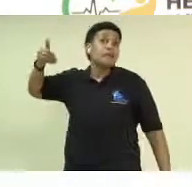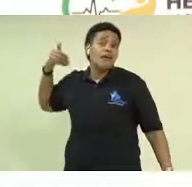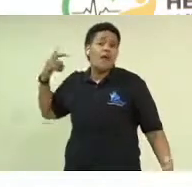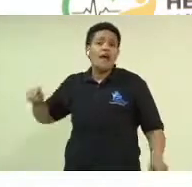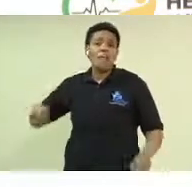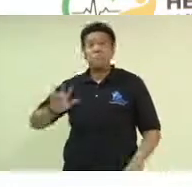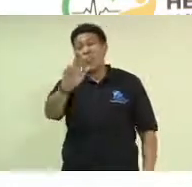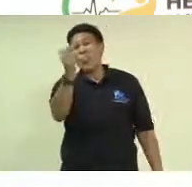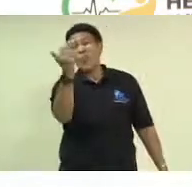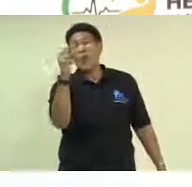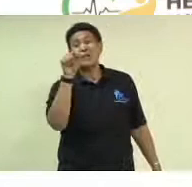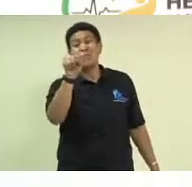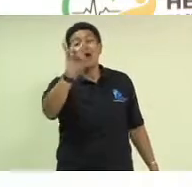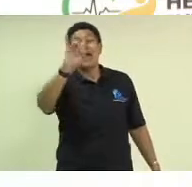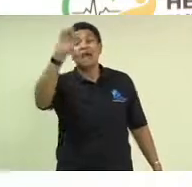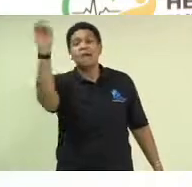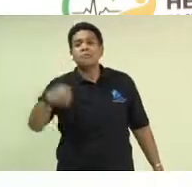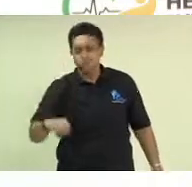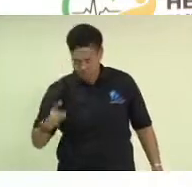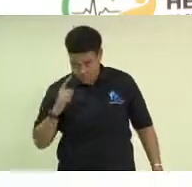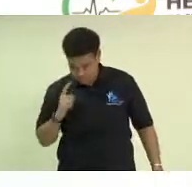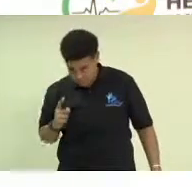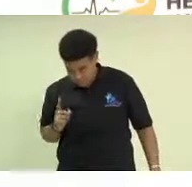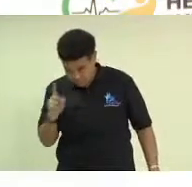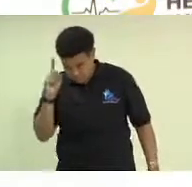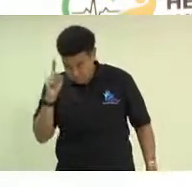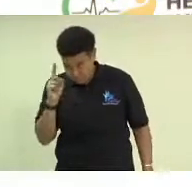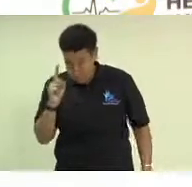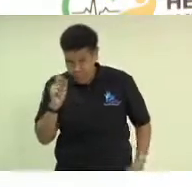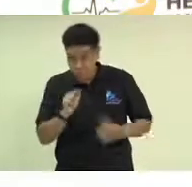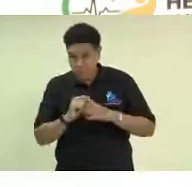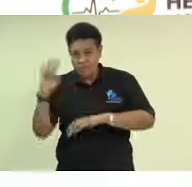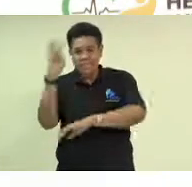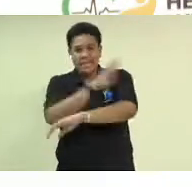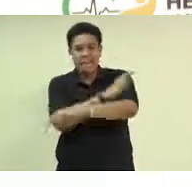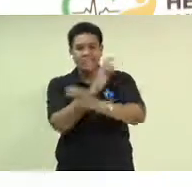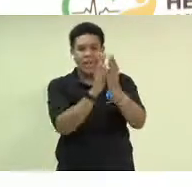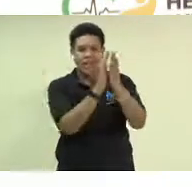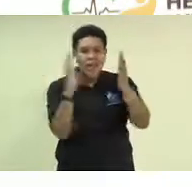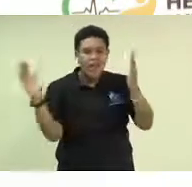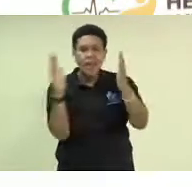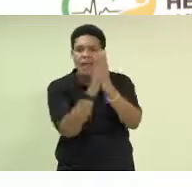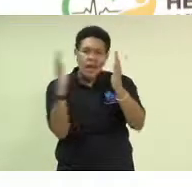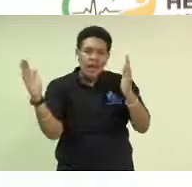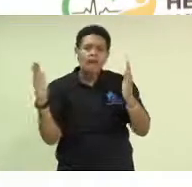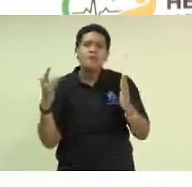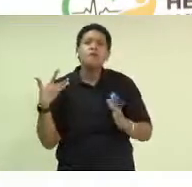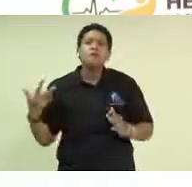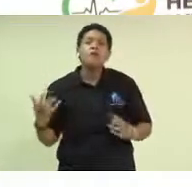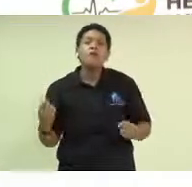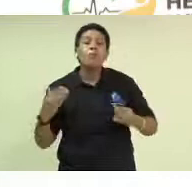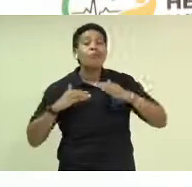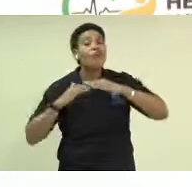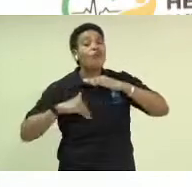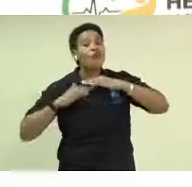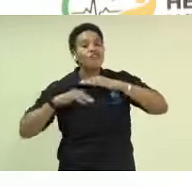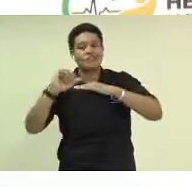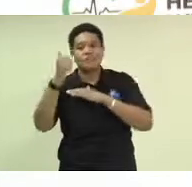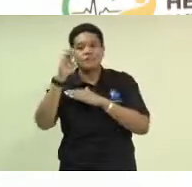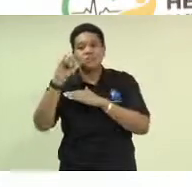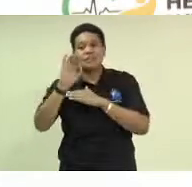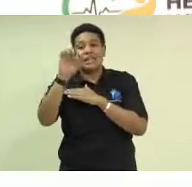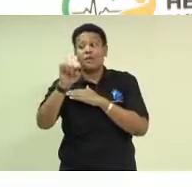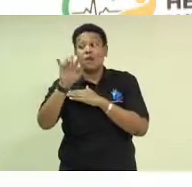some 13.8%, with a 7-day average now at just under 10%,